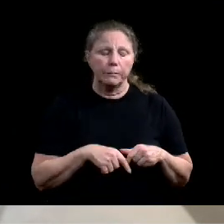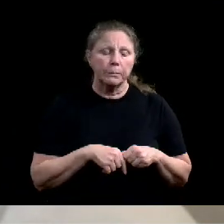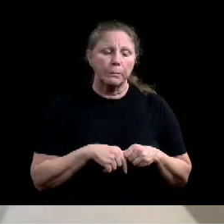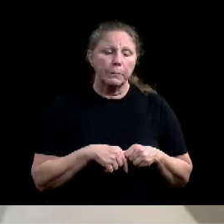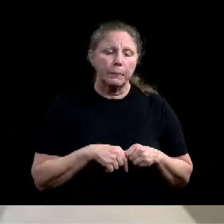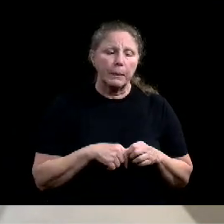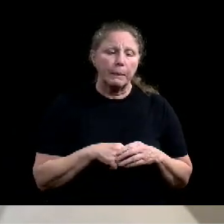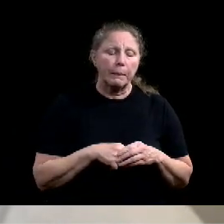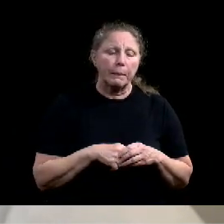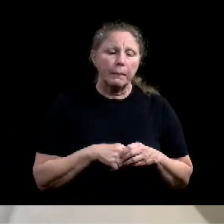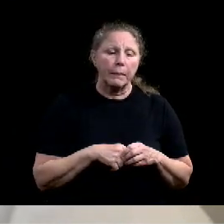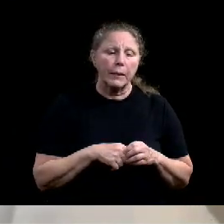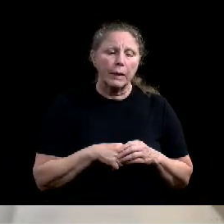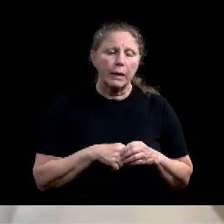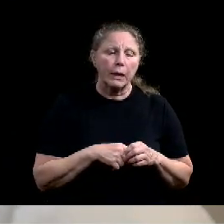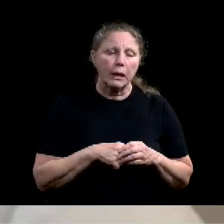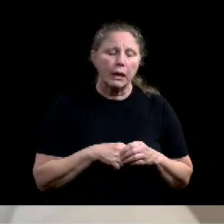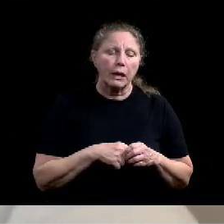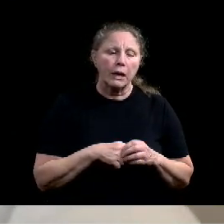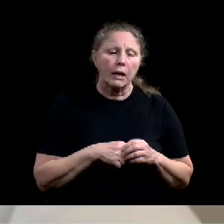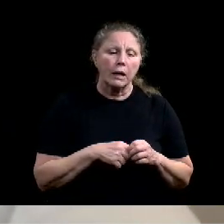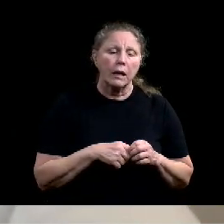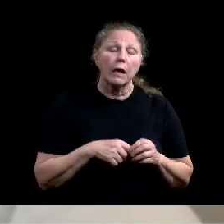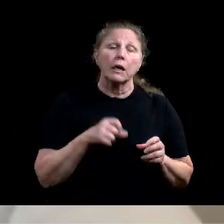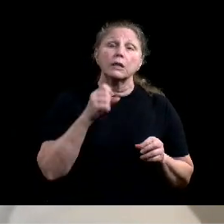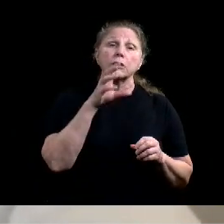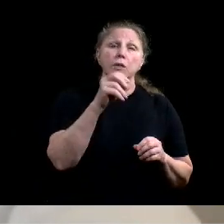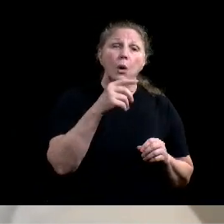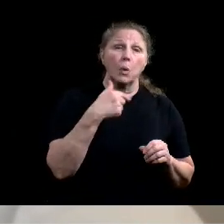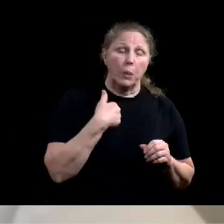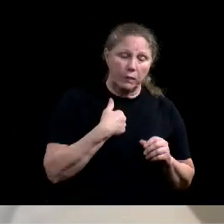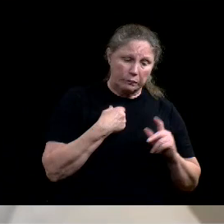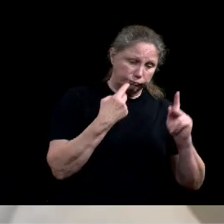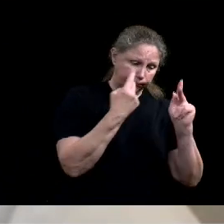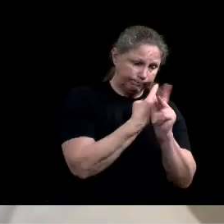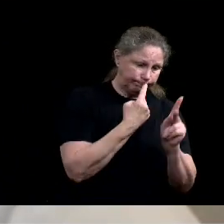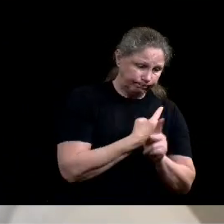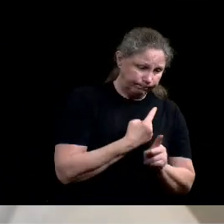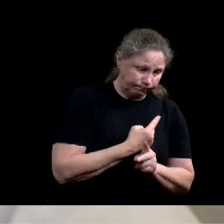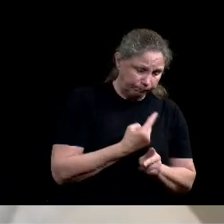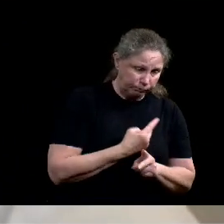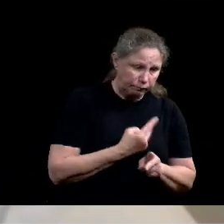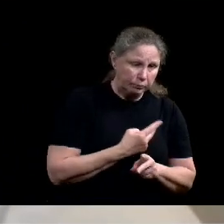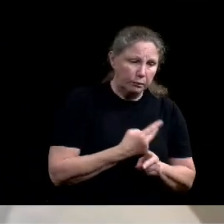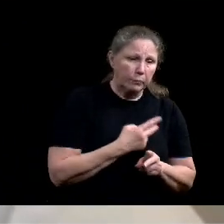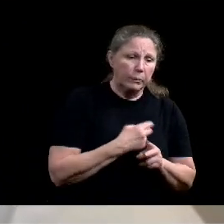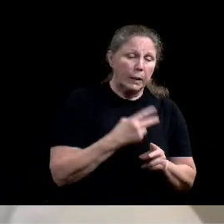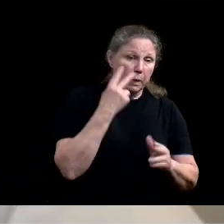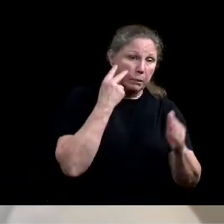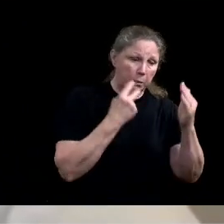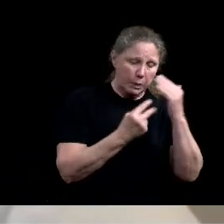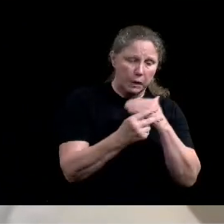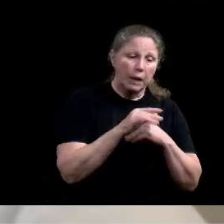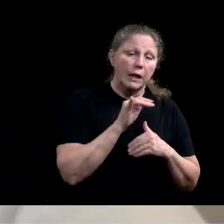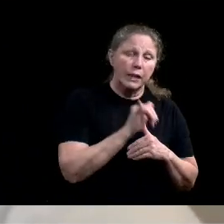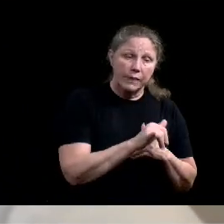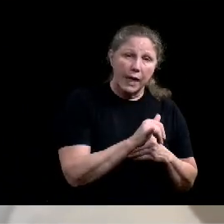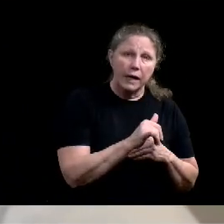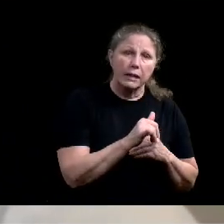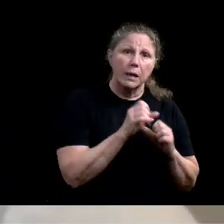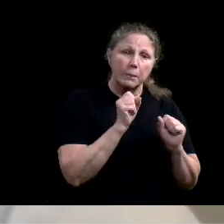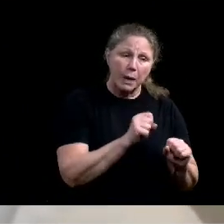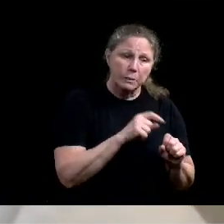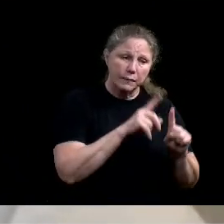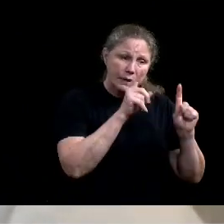value, which is a related idea. Right now, the negative predictive value of the test is very good. In other words, if you get a